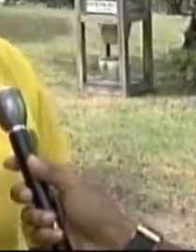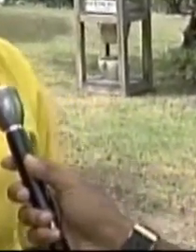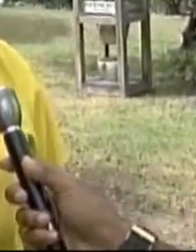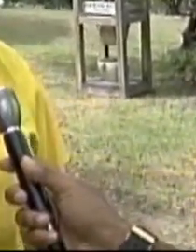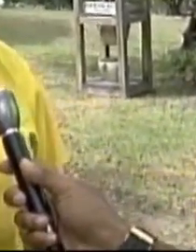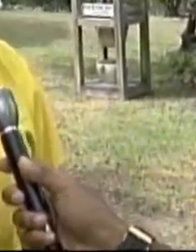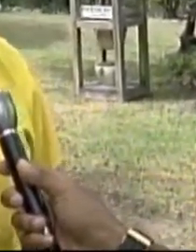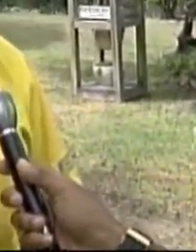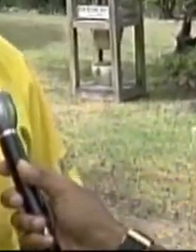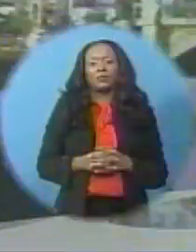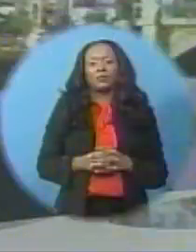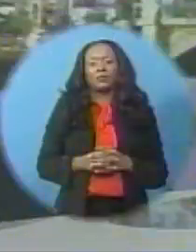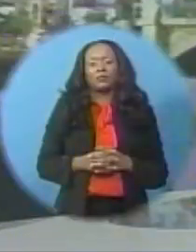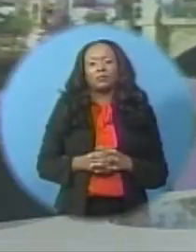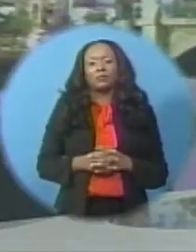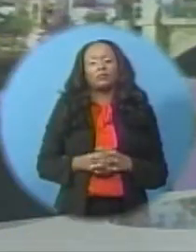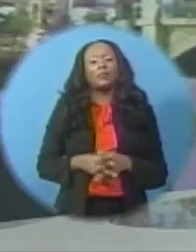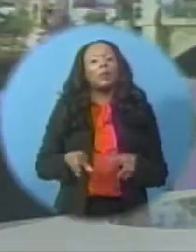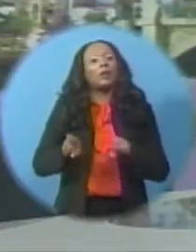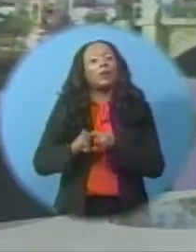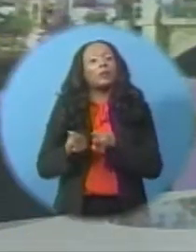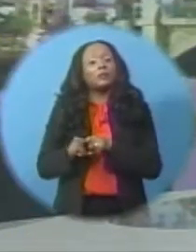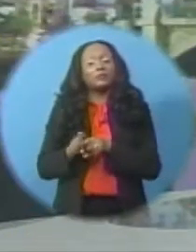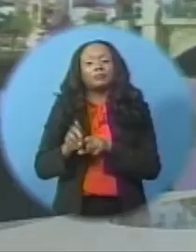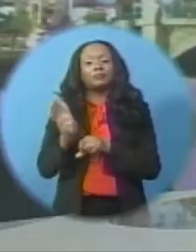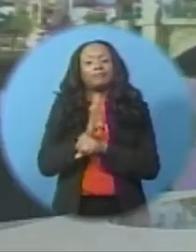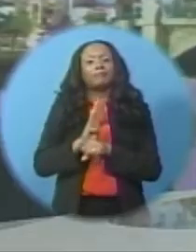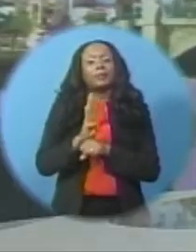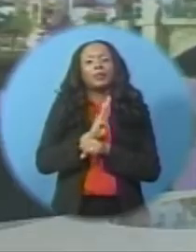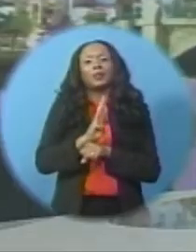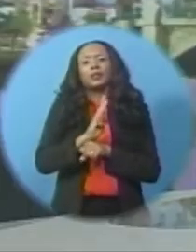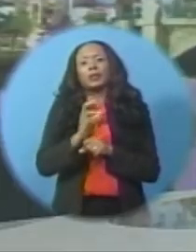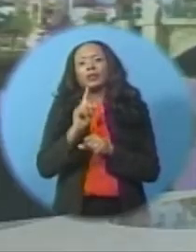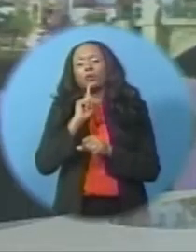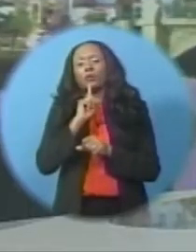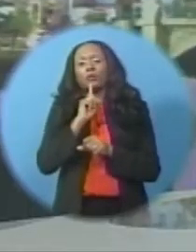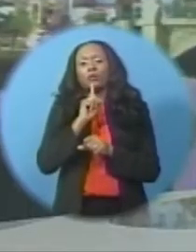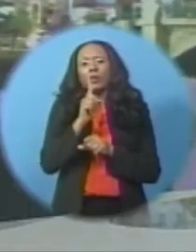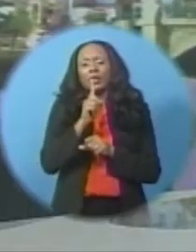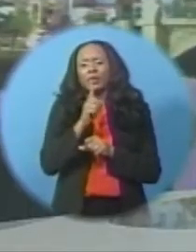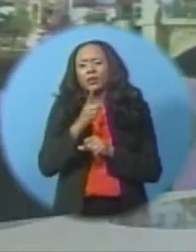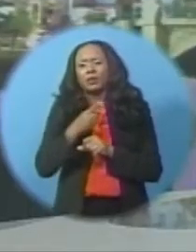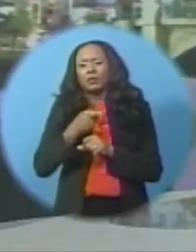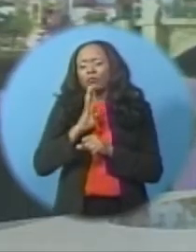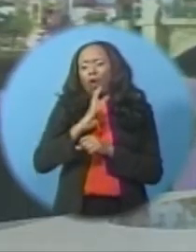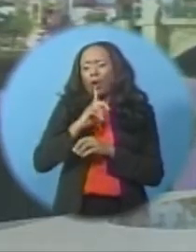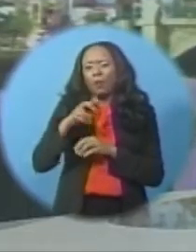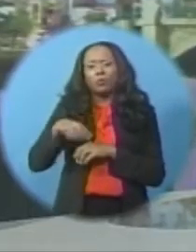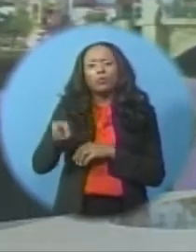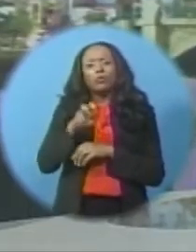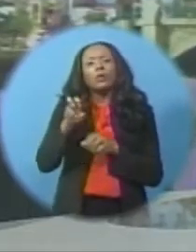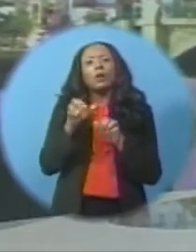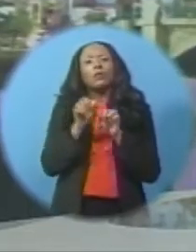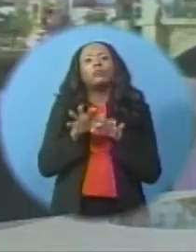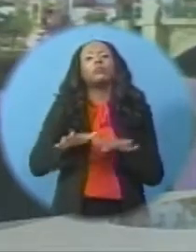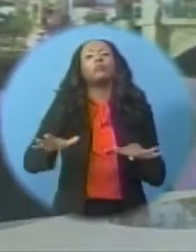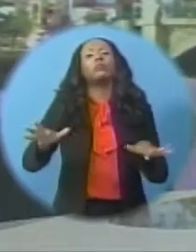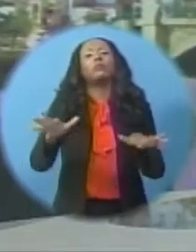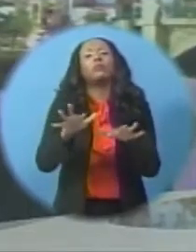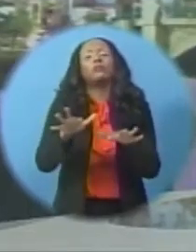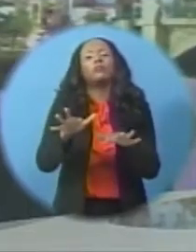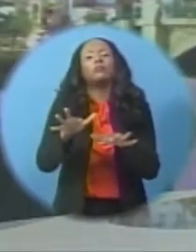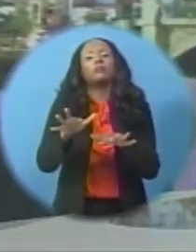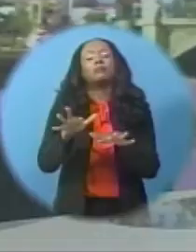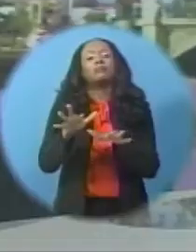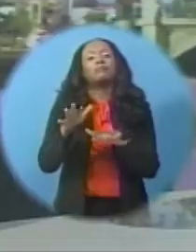to know about it. And we're also hearing that Barbados continues to spread its tourism message. This coming weekend, a